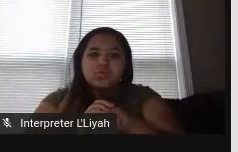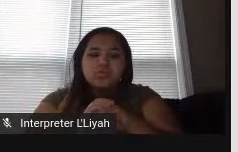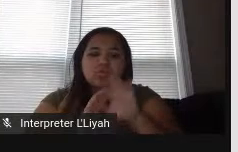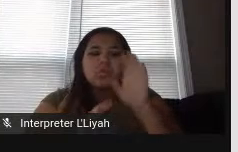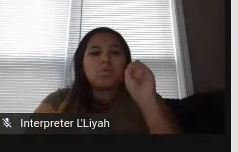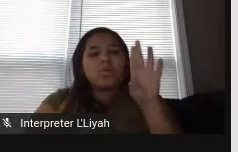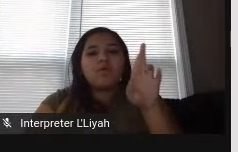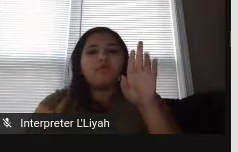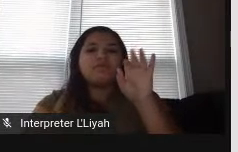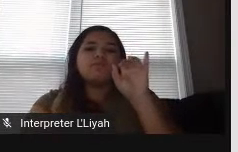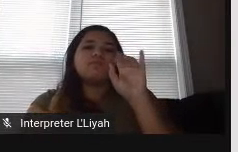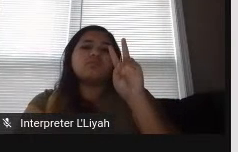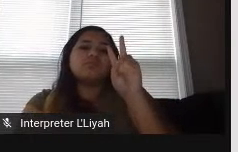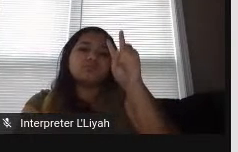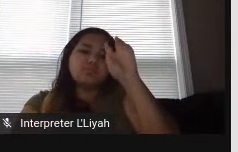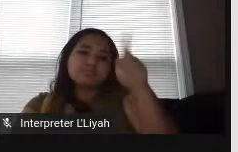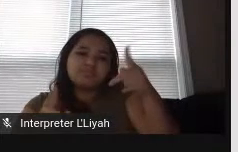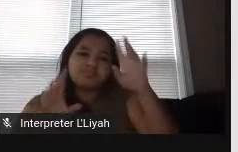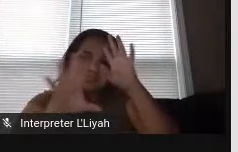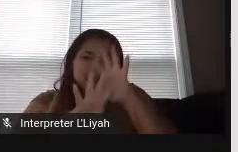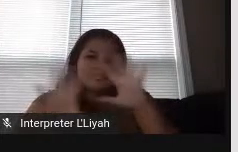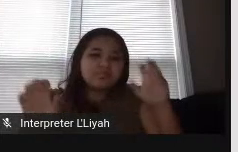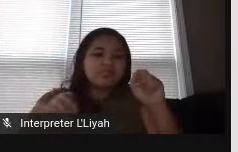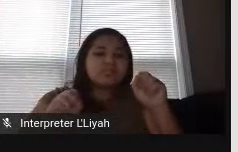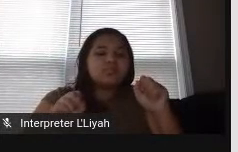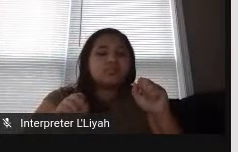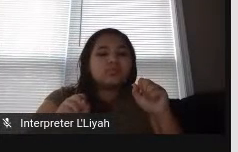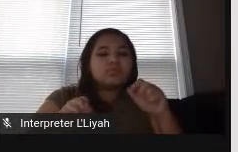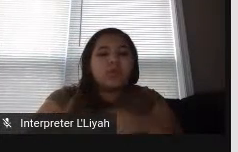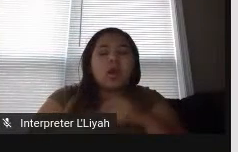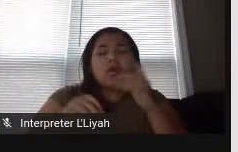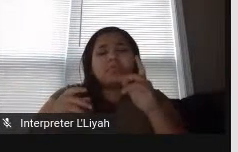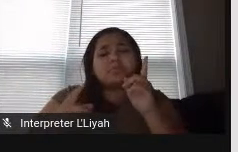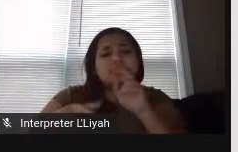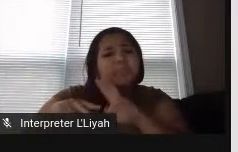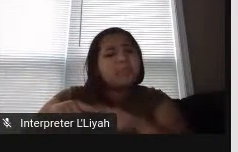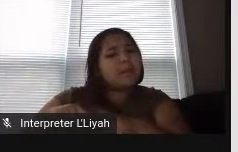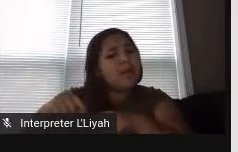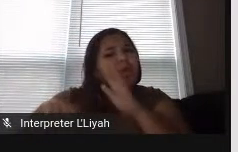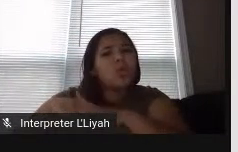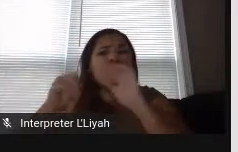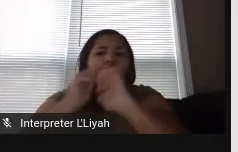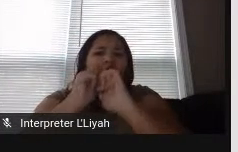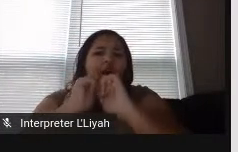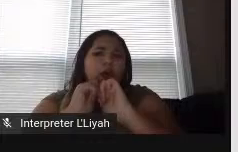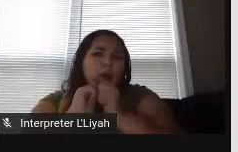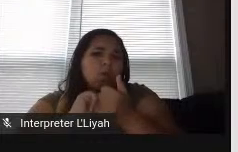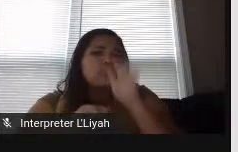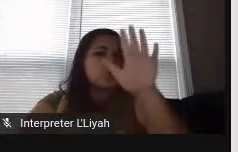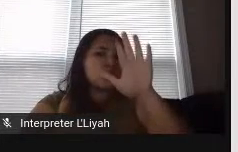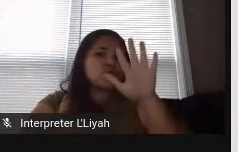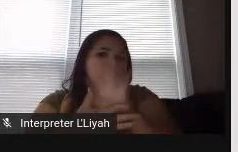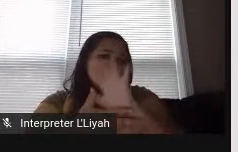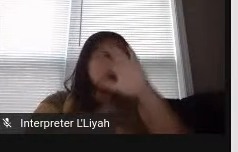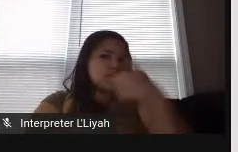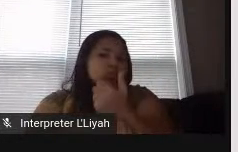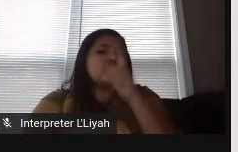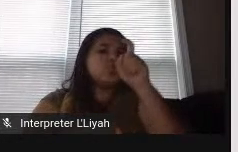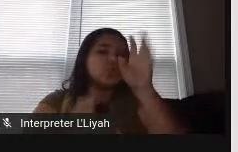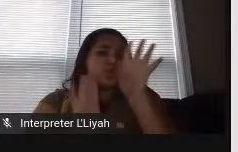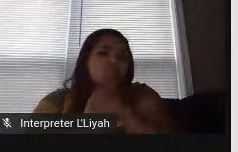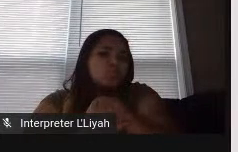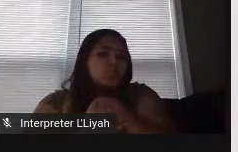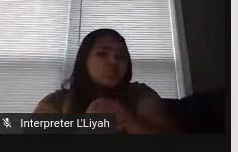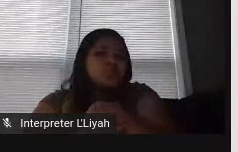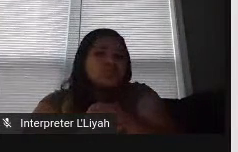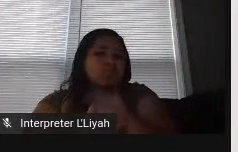vice principal. It's going to include, depending on how your school is set up, it should